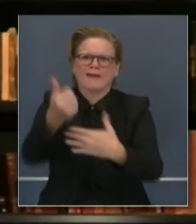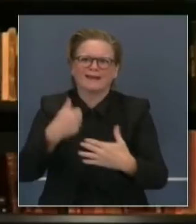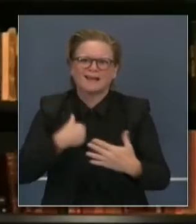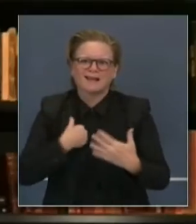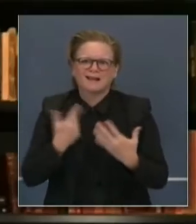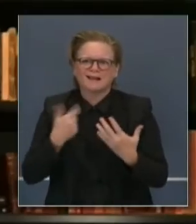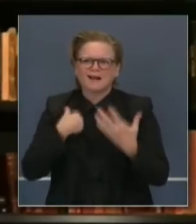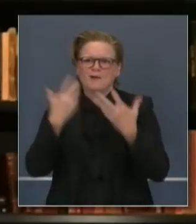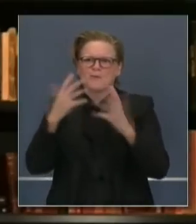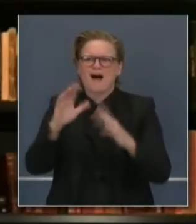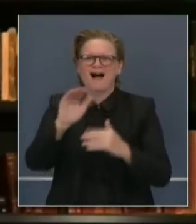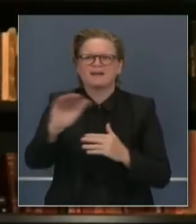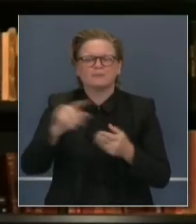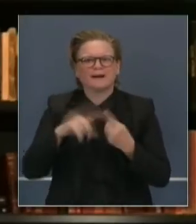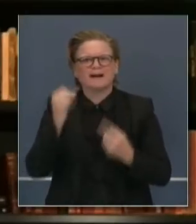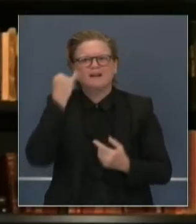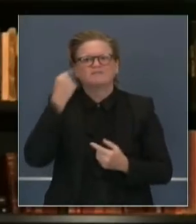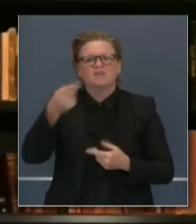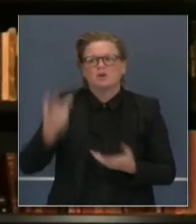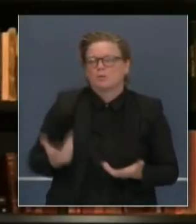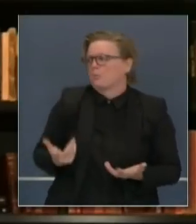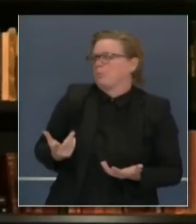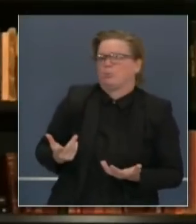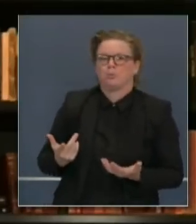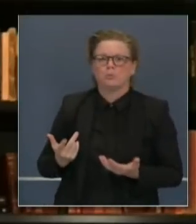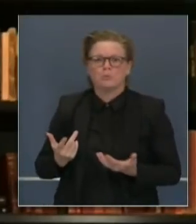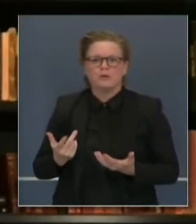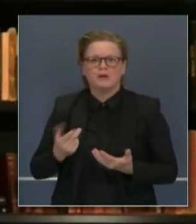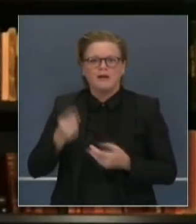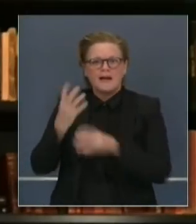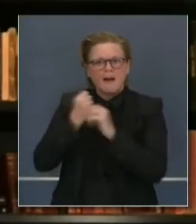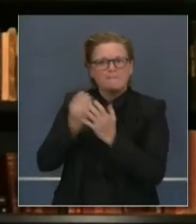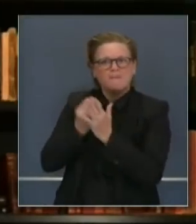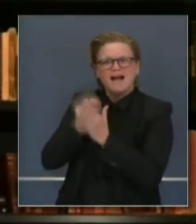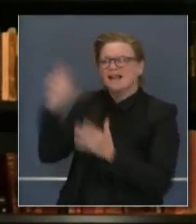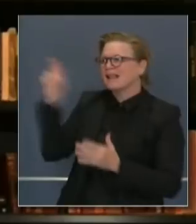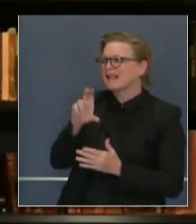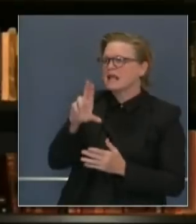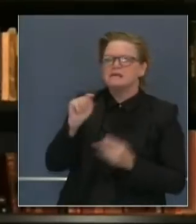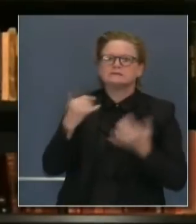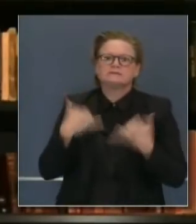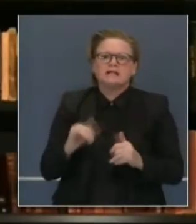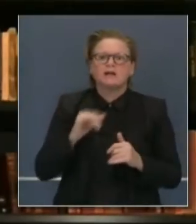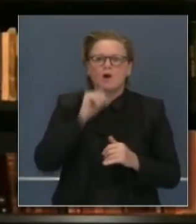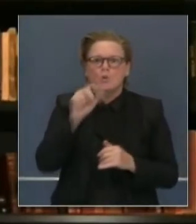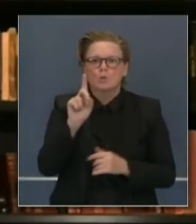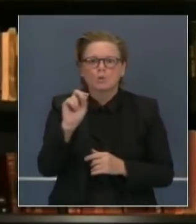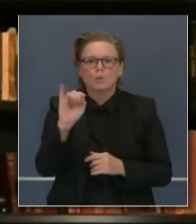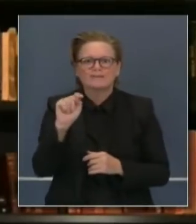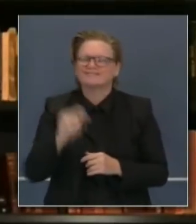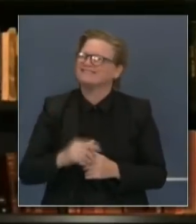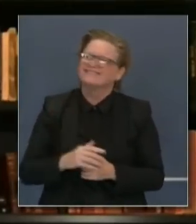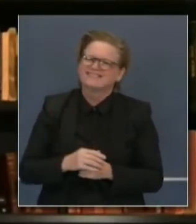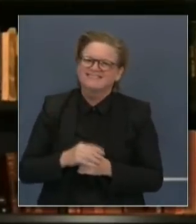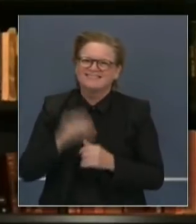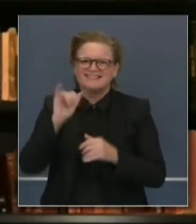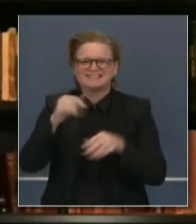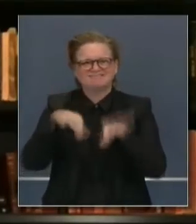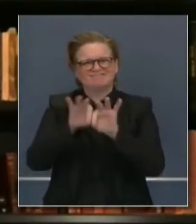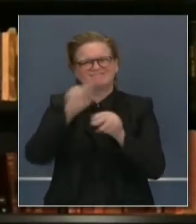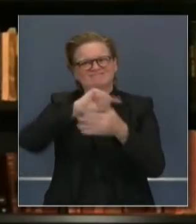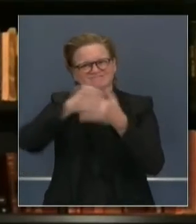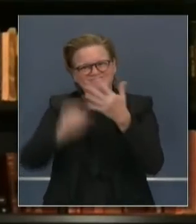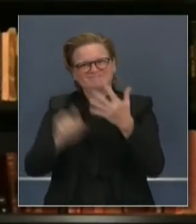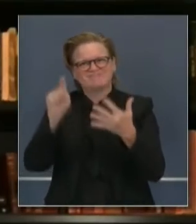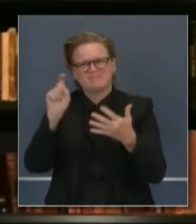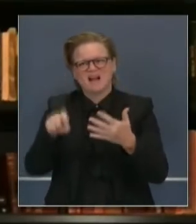of additional consideration as it relates to addressing this pandemic. But as I say, very small number of people now are in